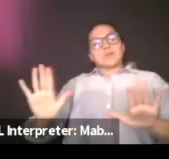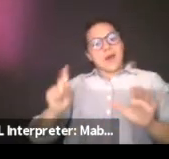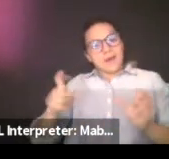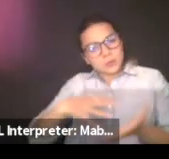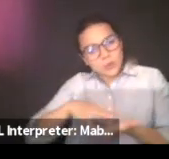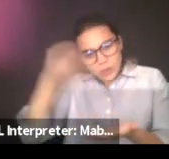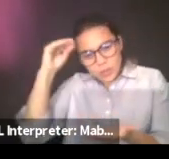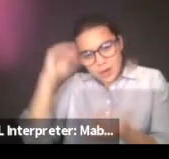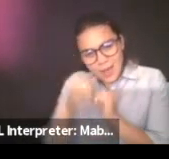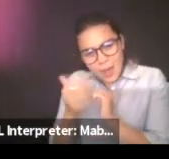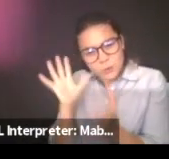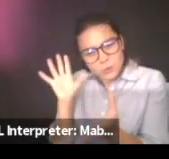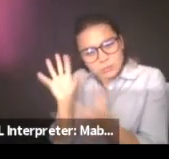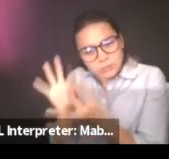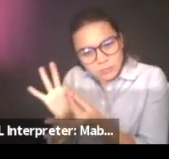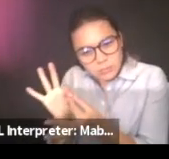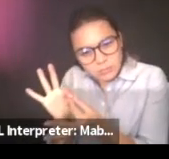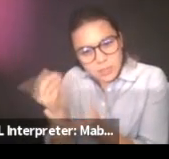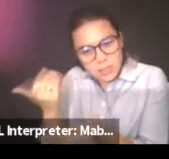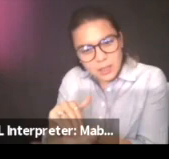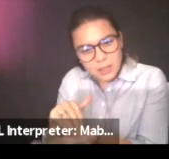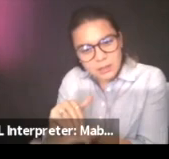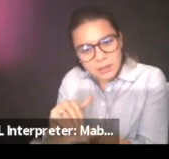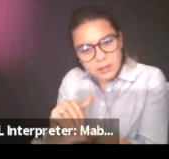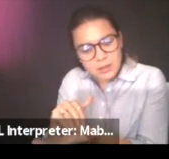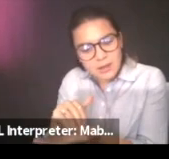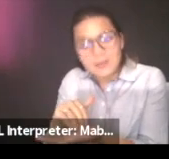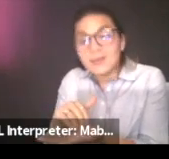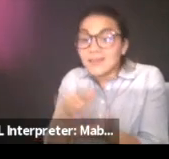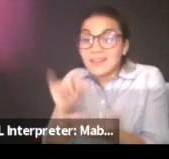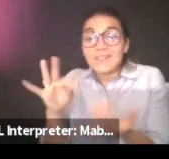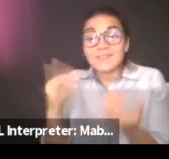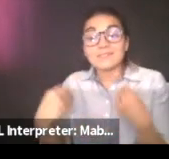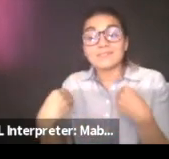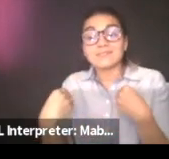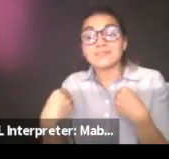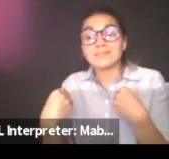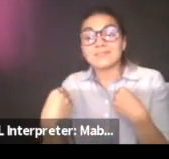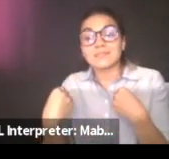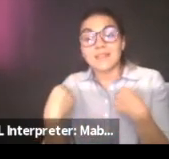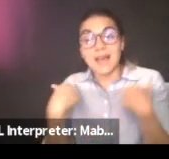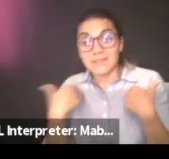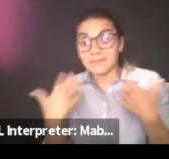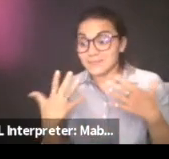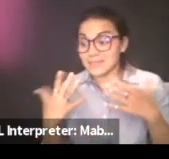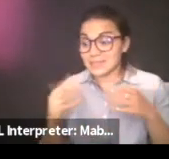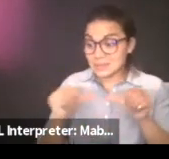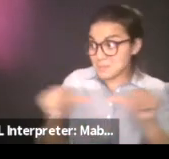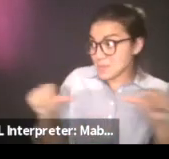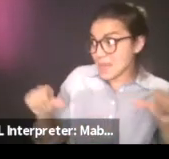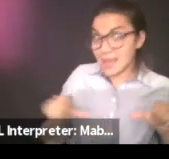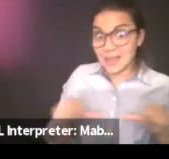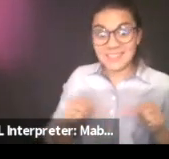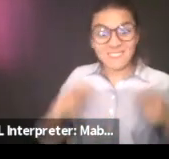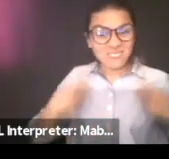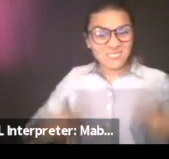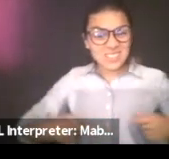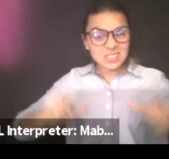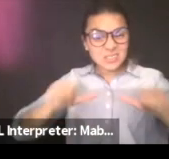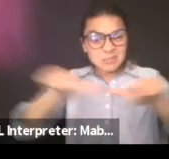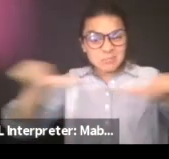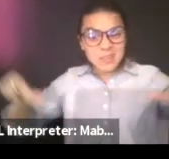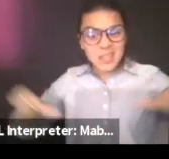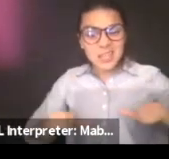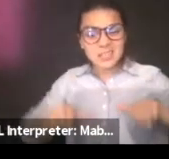can happen when we have land and freedom. And so I invite you to play with that question if it's helpful to you, to wrap your